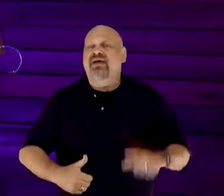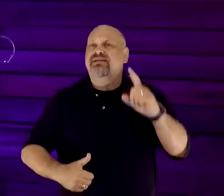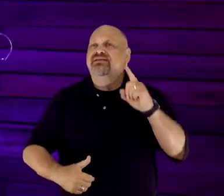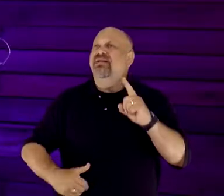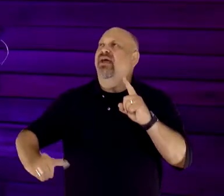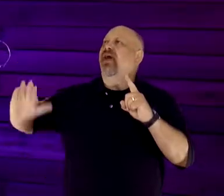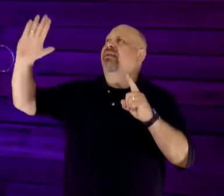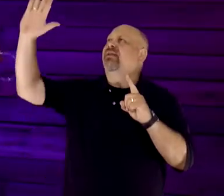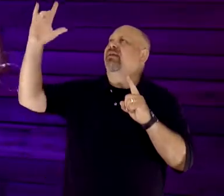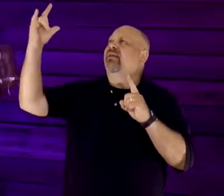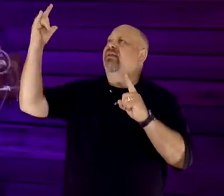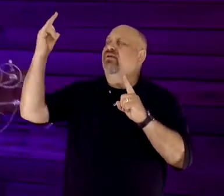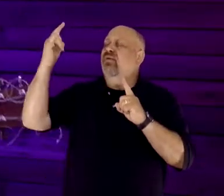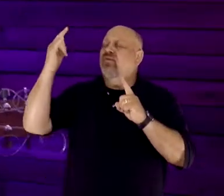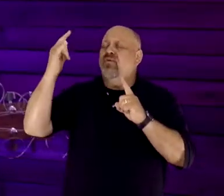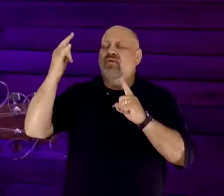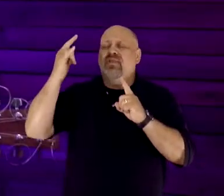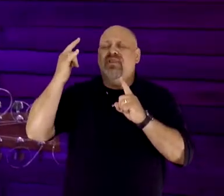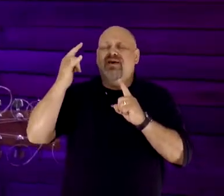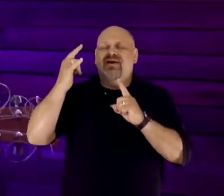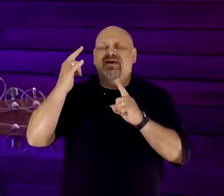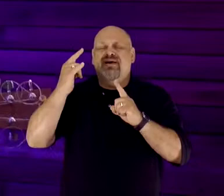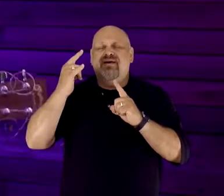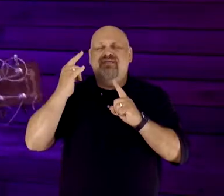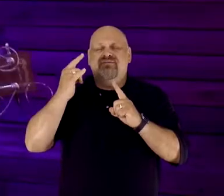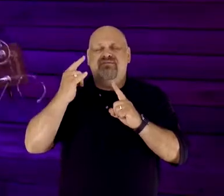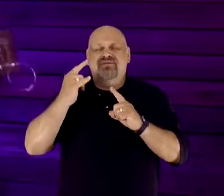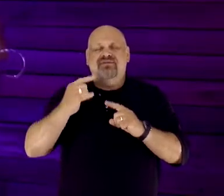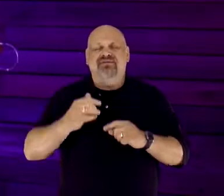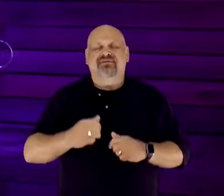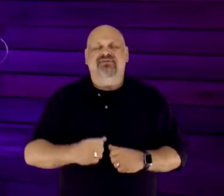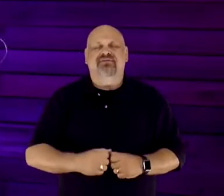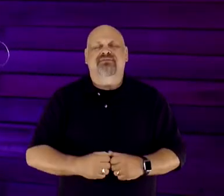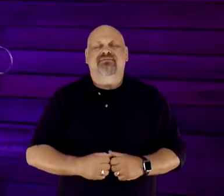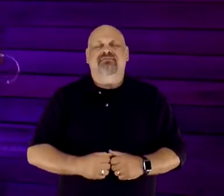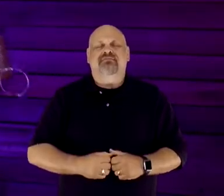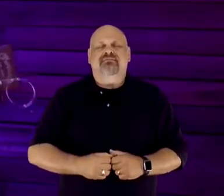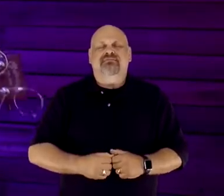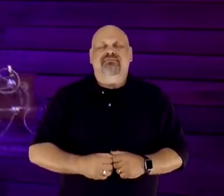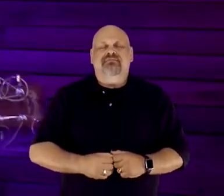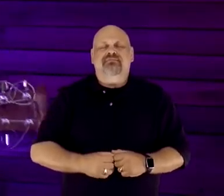when I stand in your love.